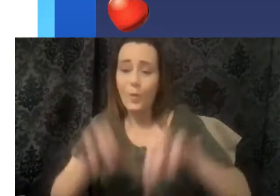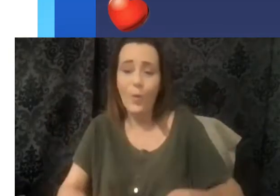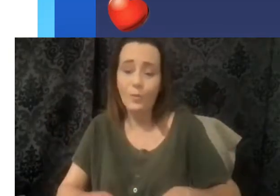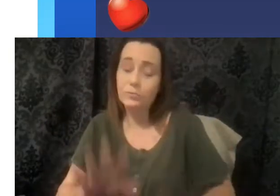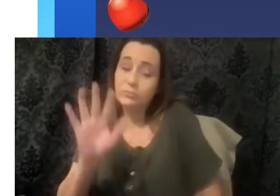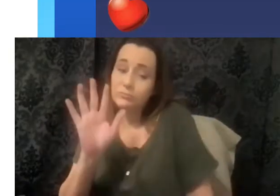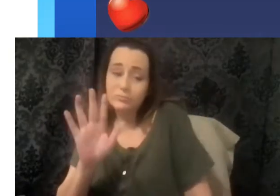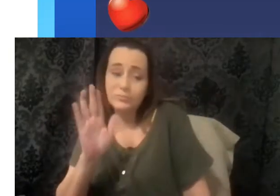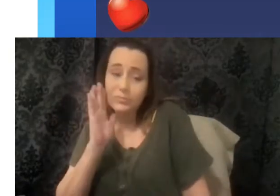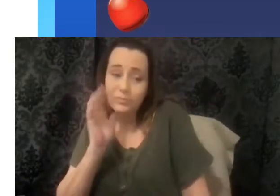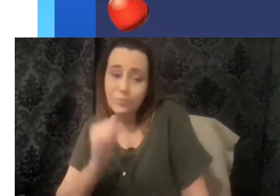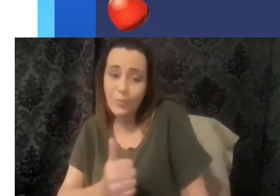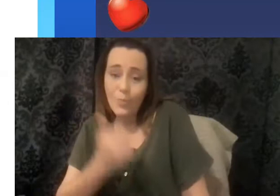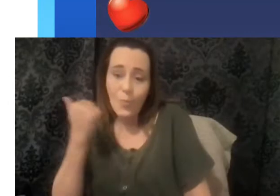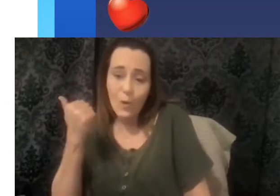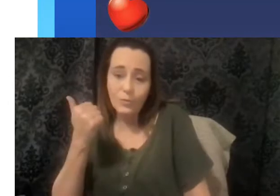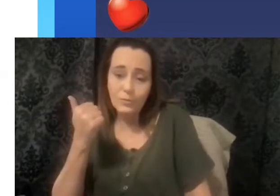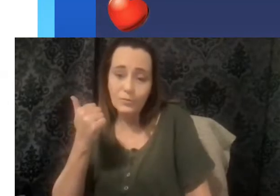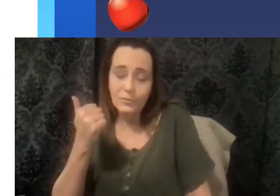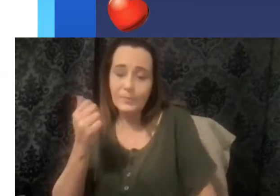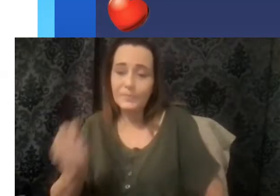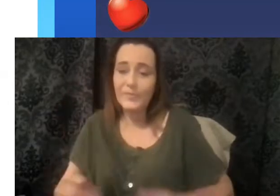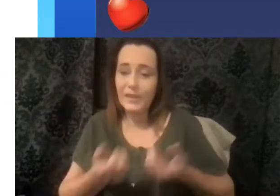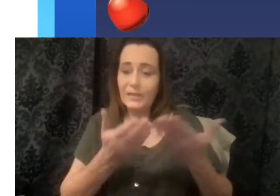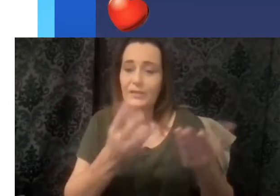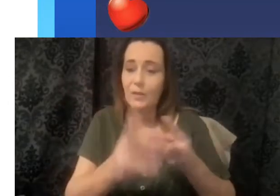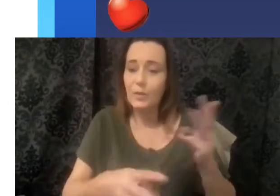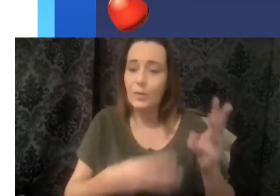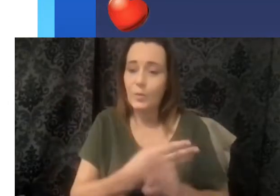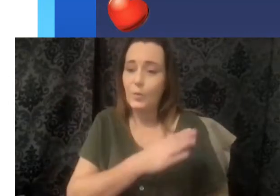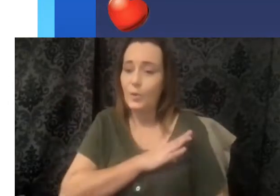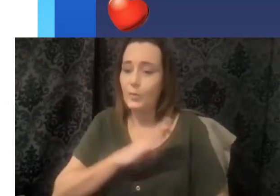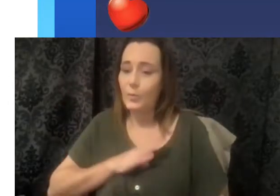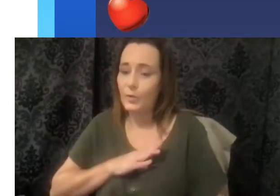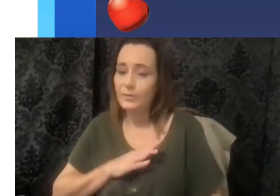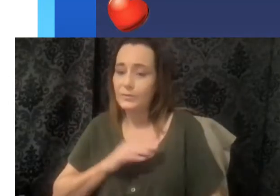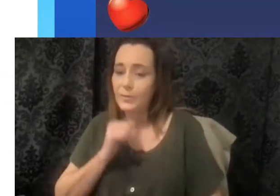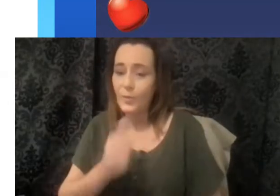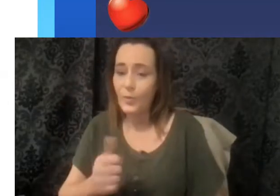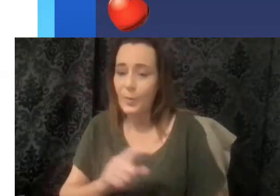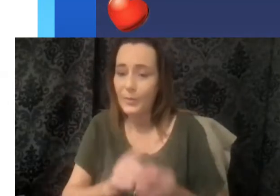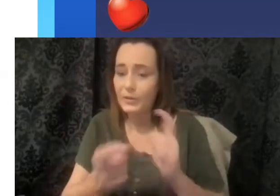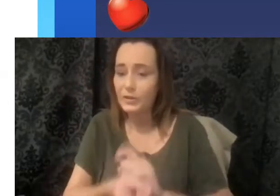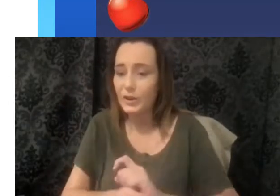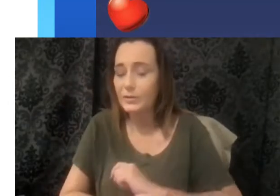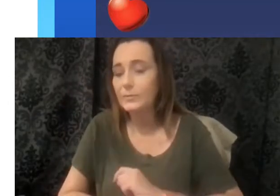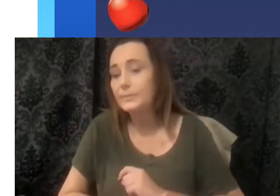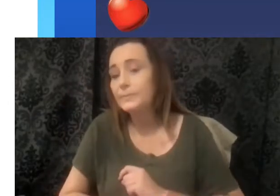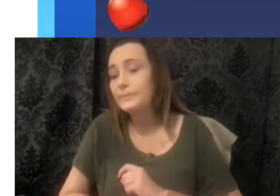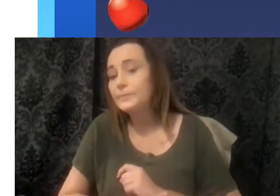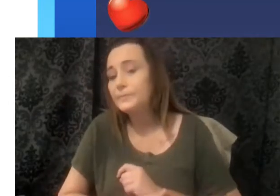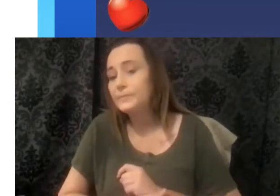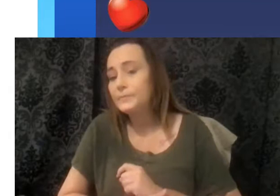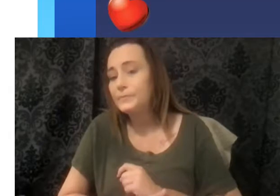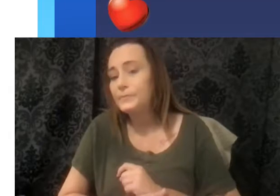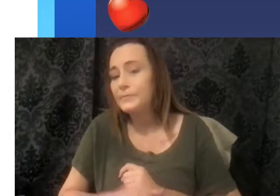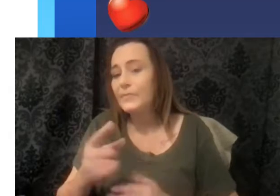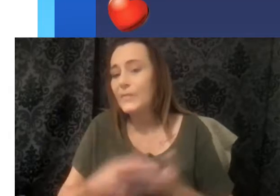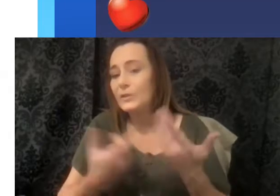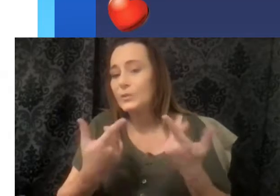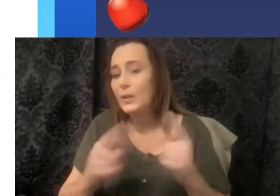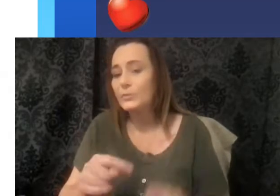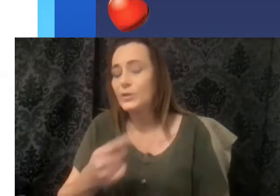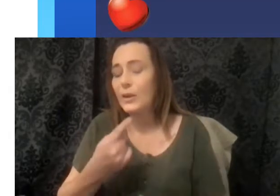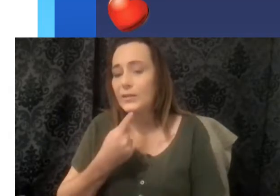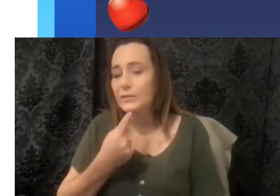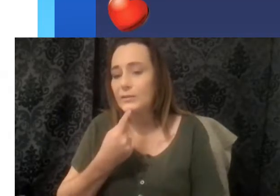changed. It is just going to be a suggestion on the part of the World Board. If you don't want to change it, it won't be changed. So that's what I'm trying to say. It's, you